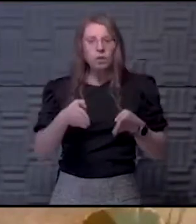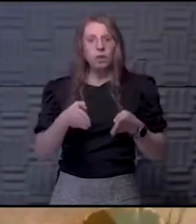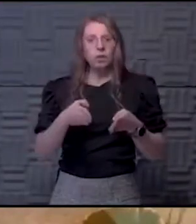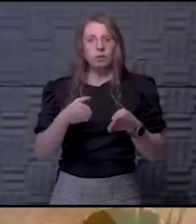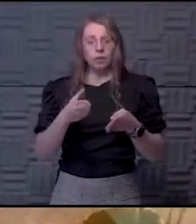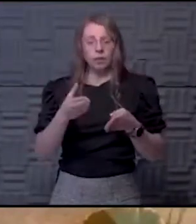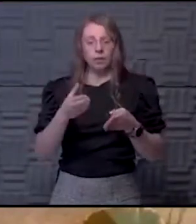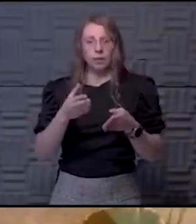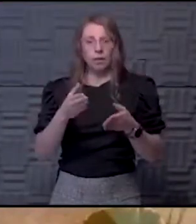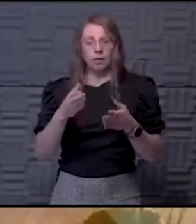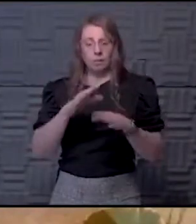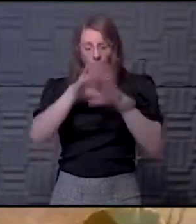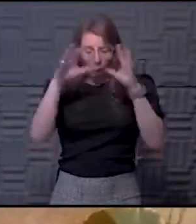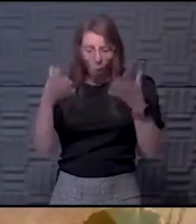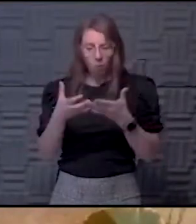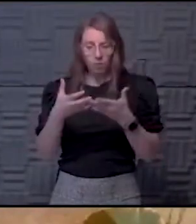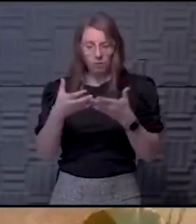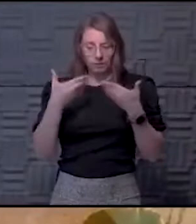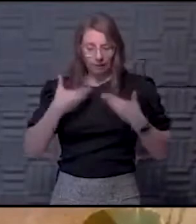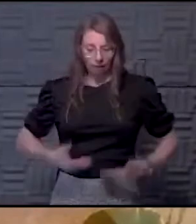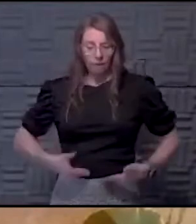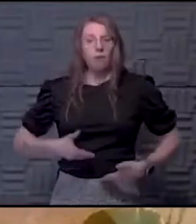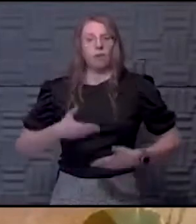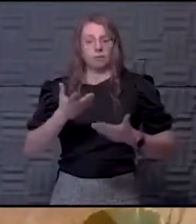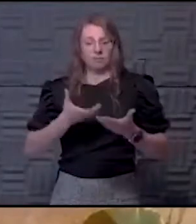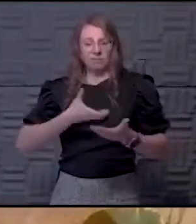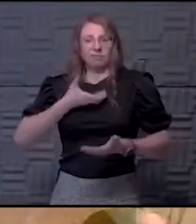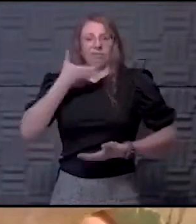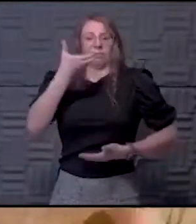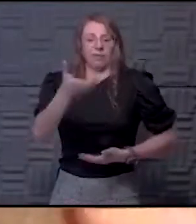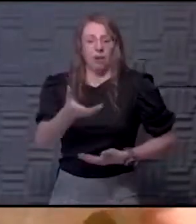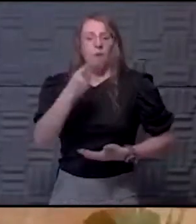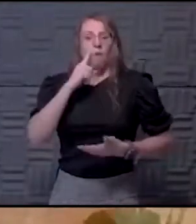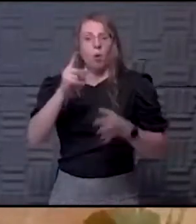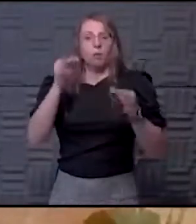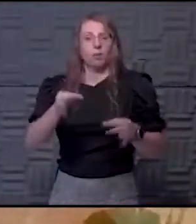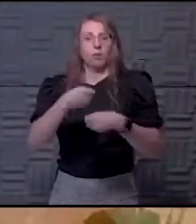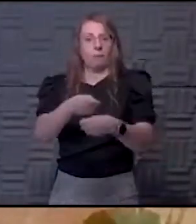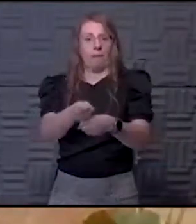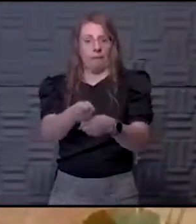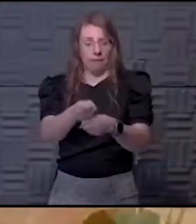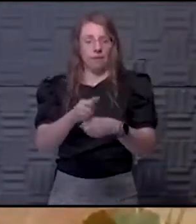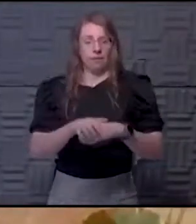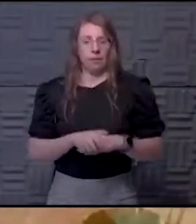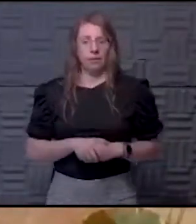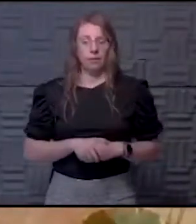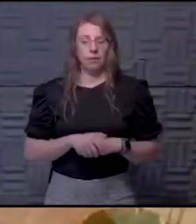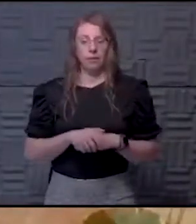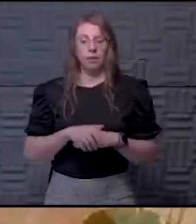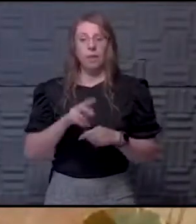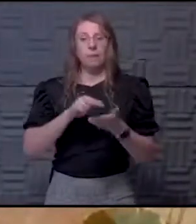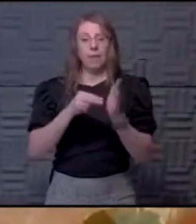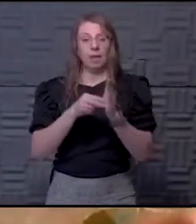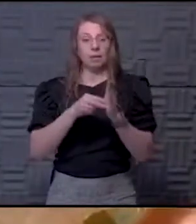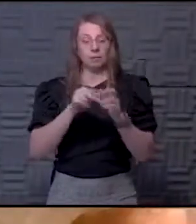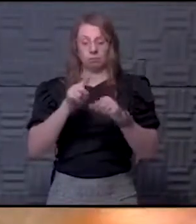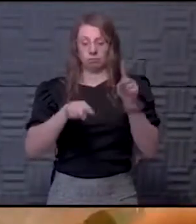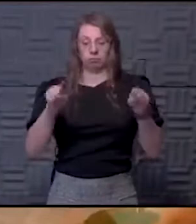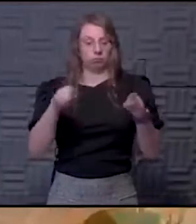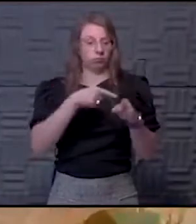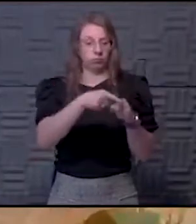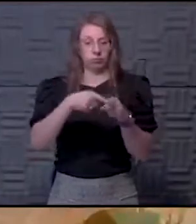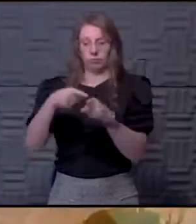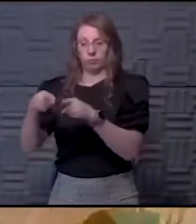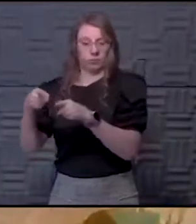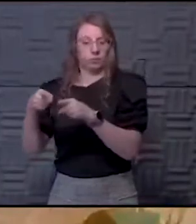selves and motivations to the table of decision making. When we bring in this multidisciplinary perspective, when we're able